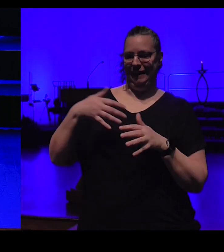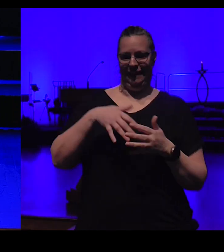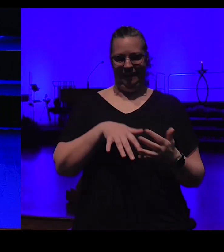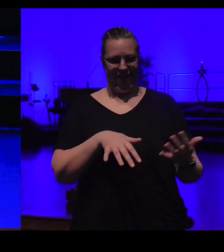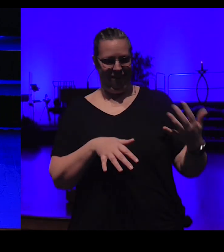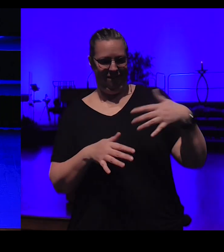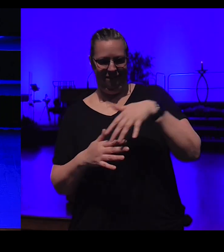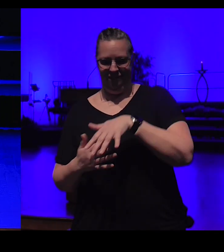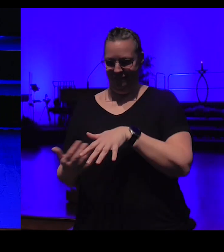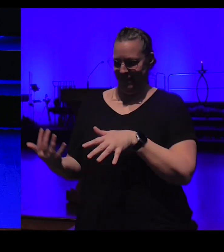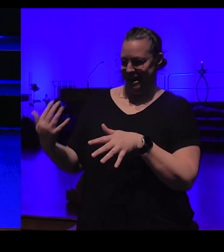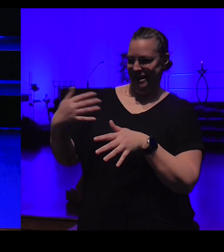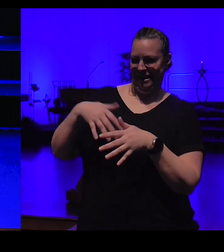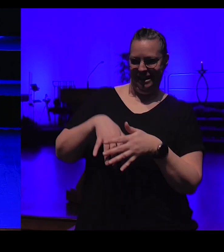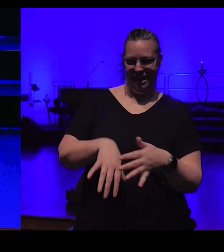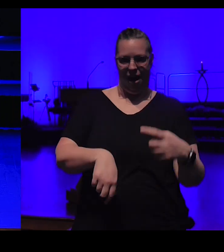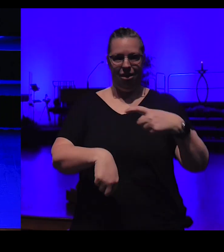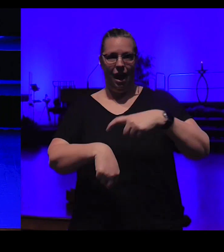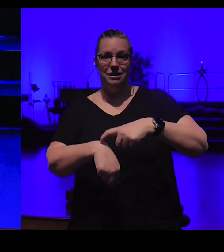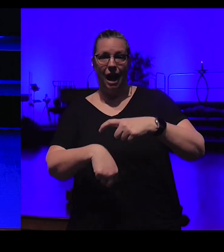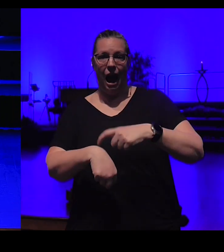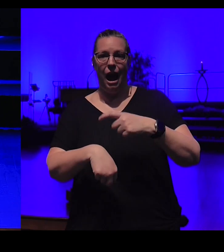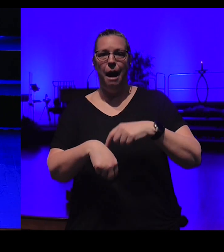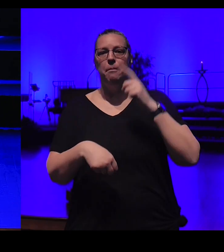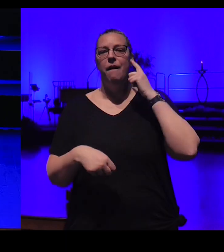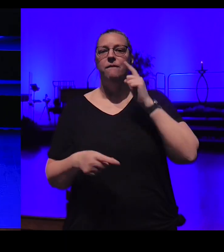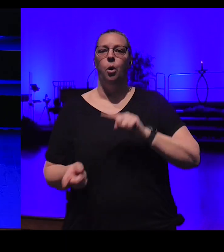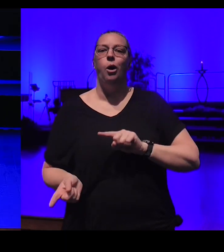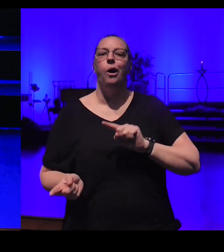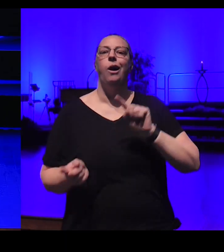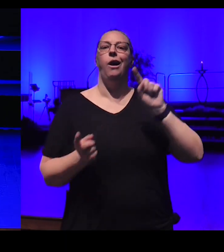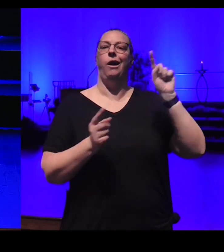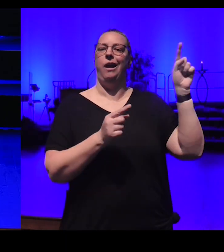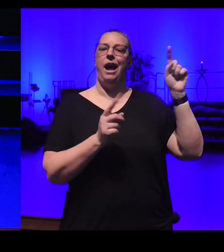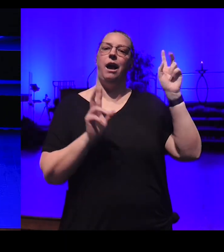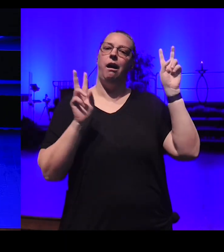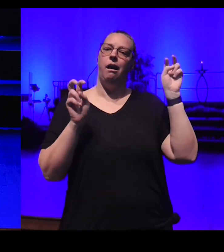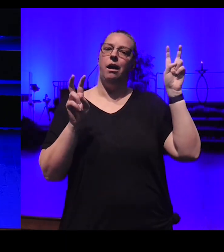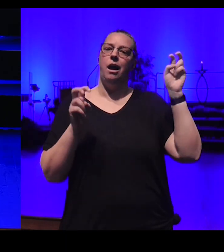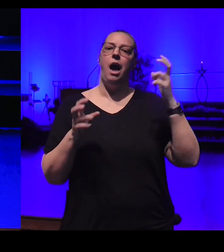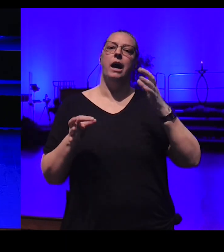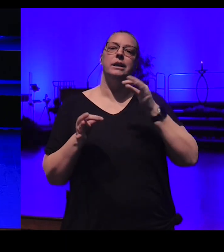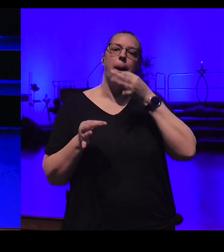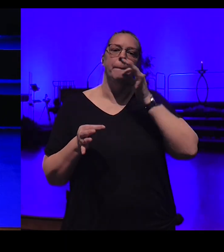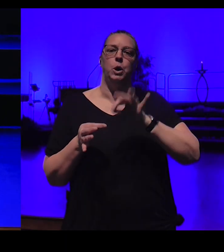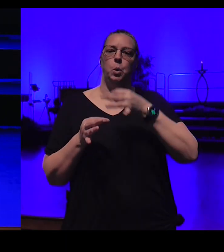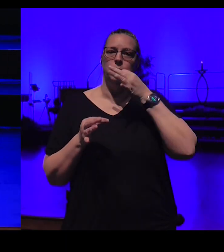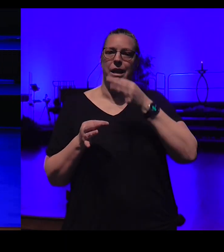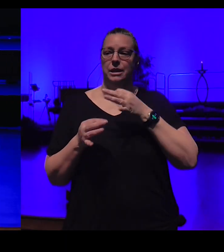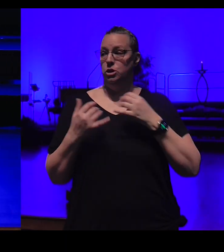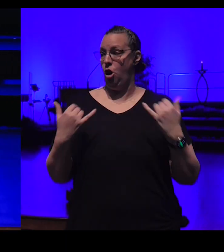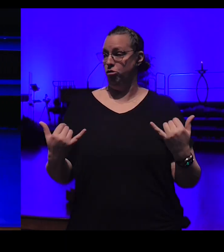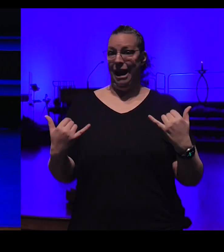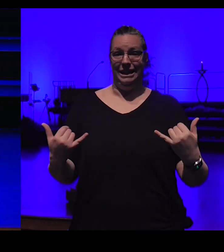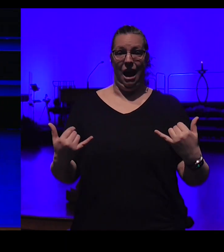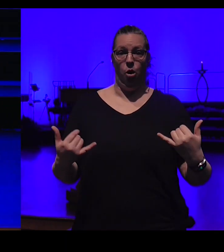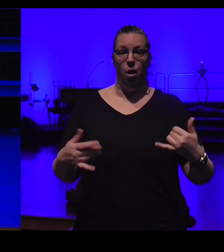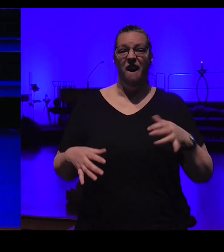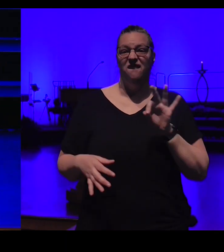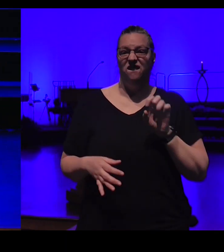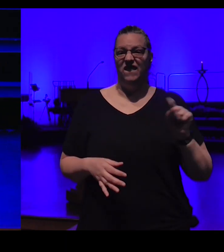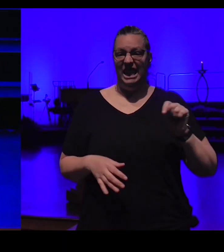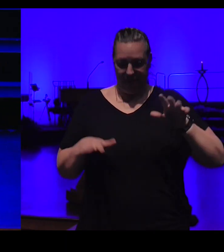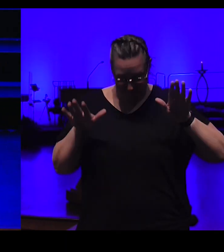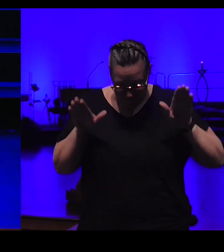and space for communion every single day. So right now, we are going to place our feet